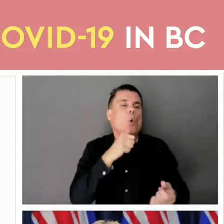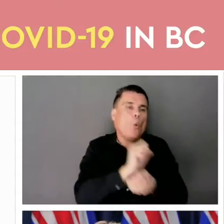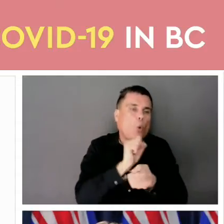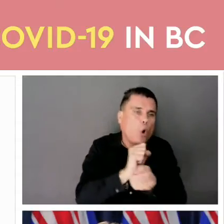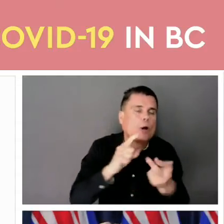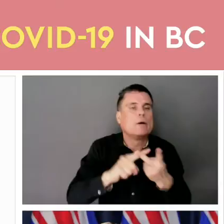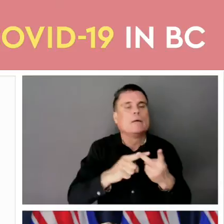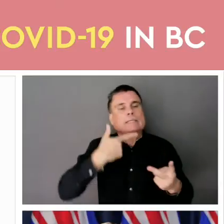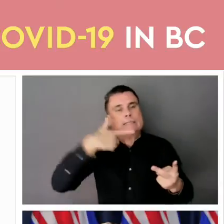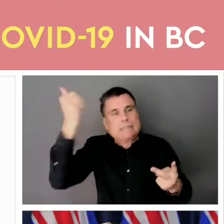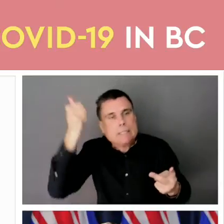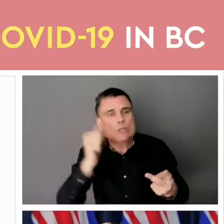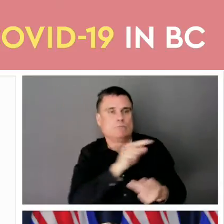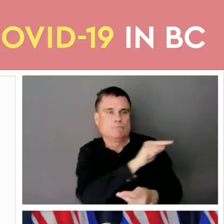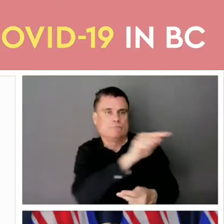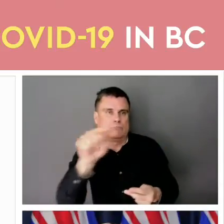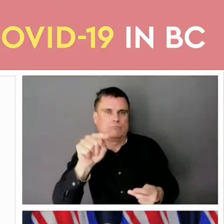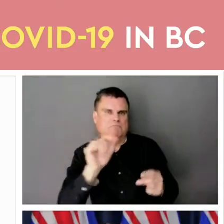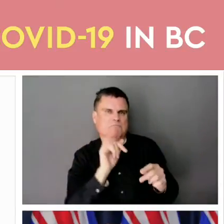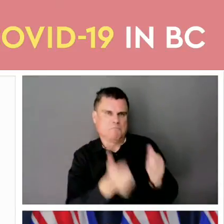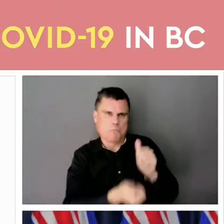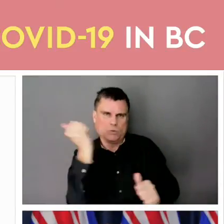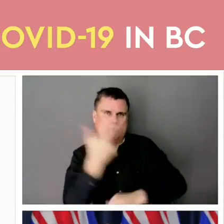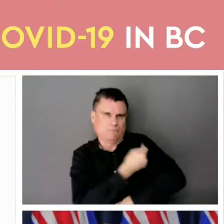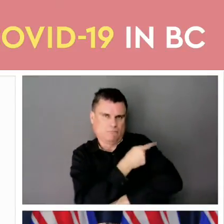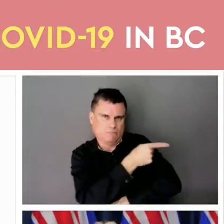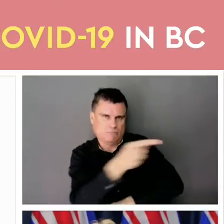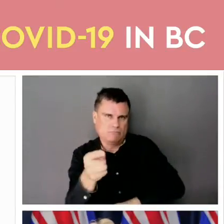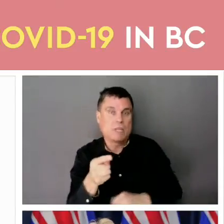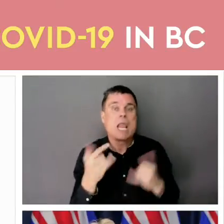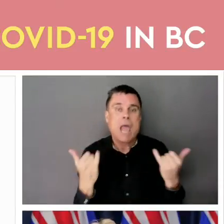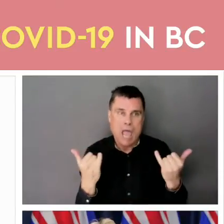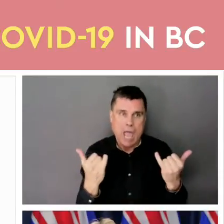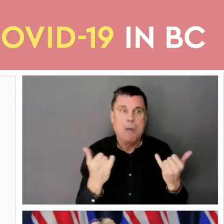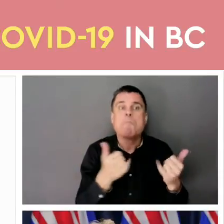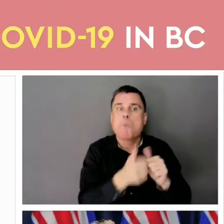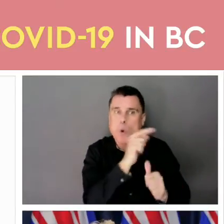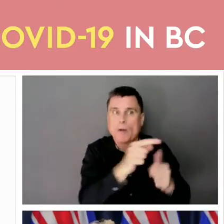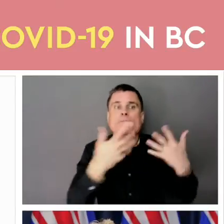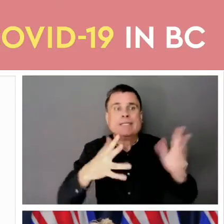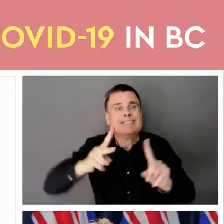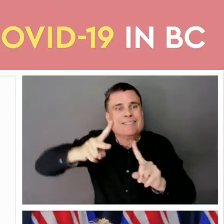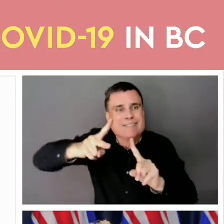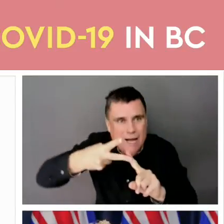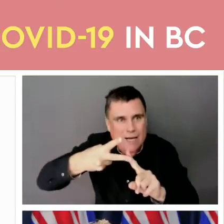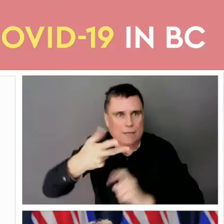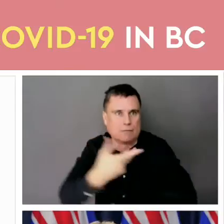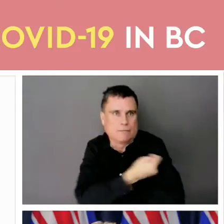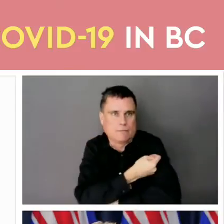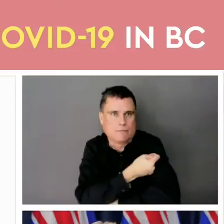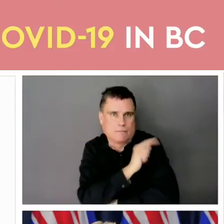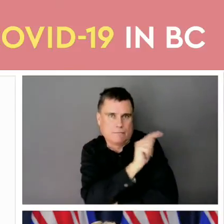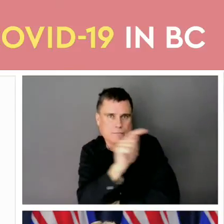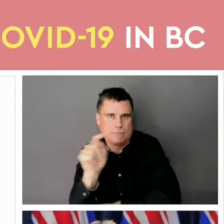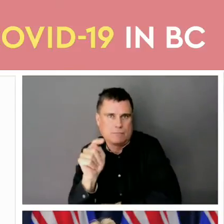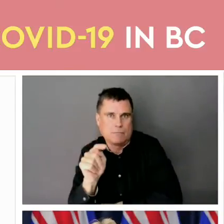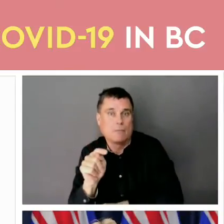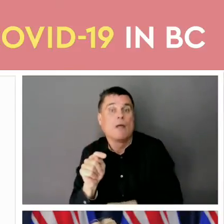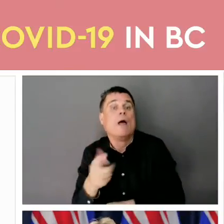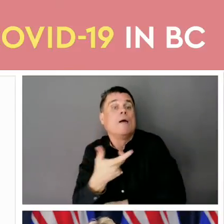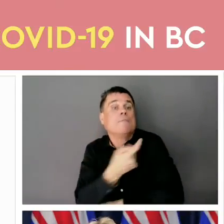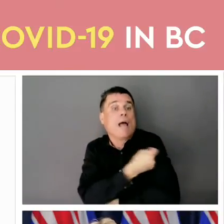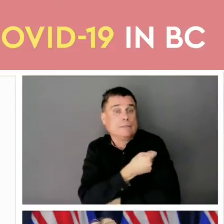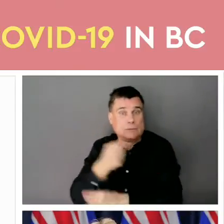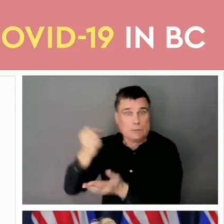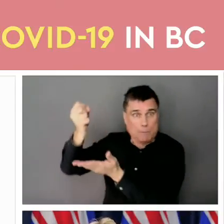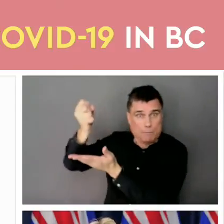thousand who have received their second dose. The COVID vaccines that we have in Canada that have been approved by Health Canada, we